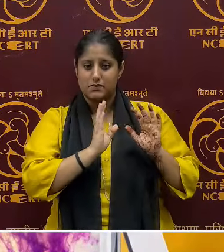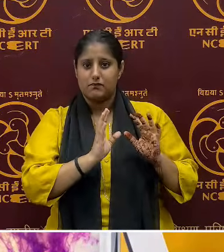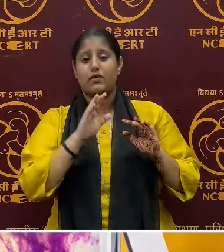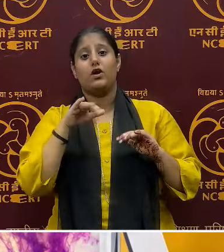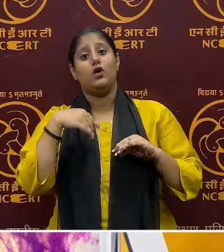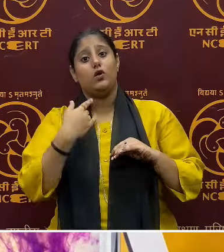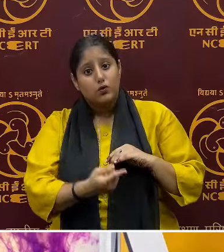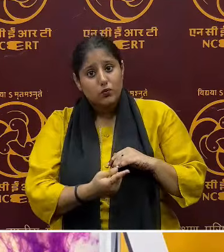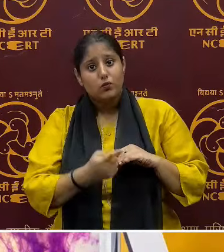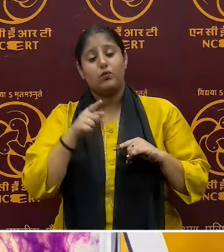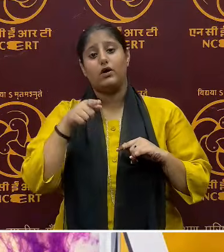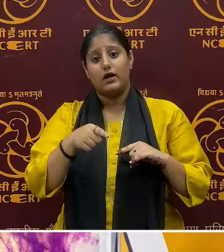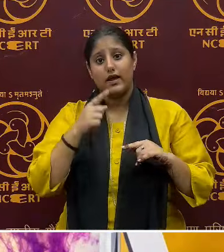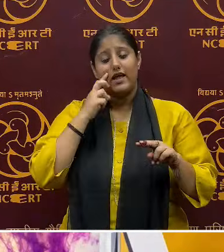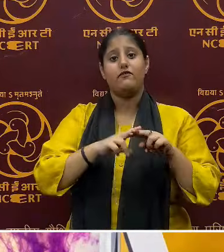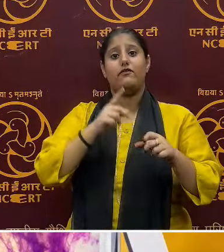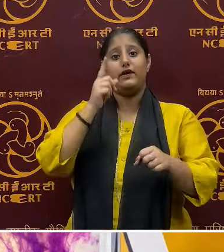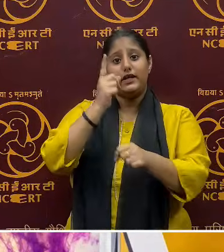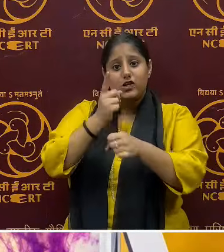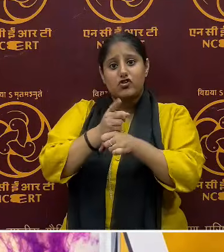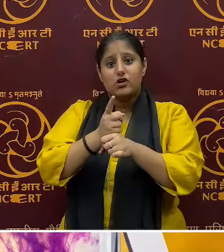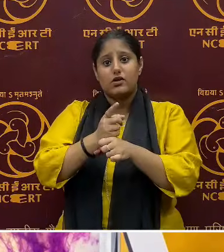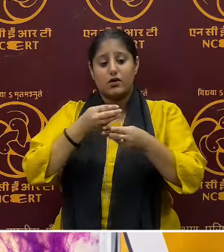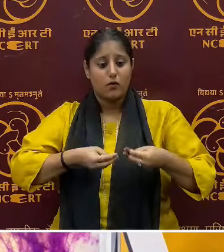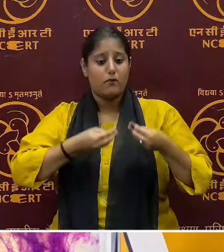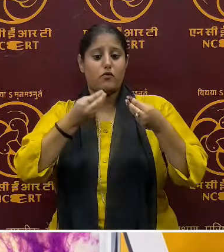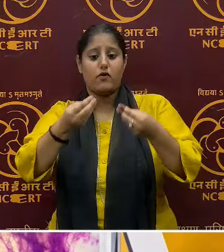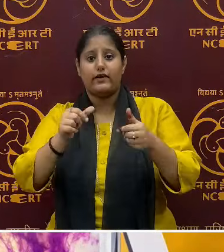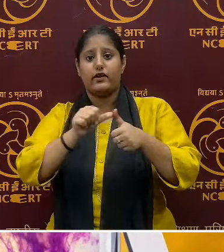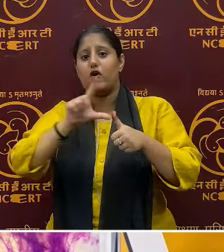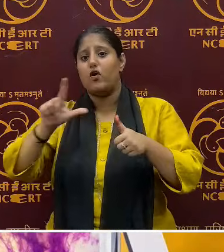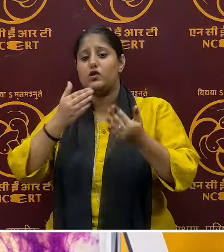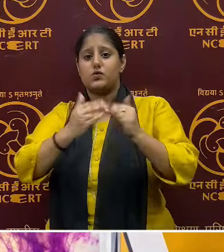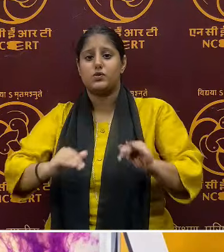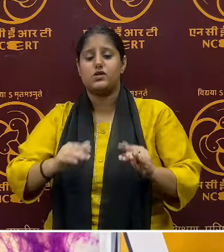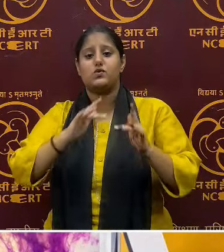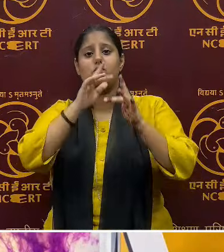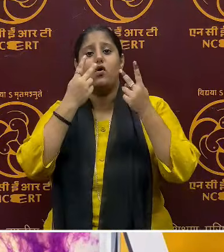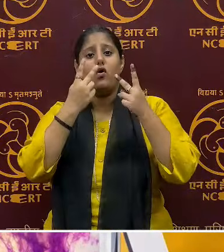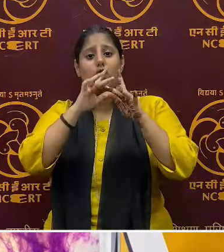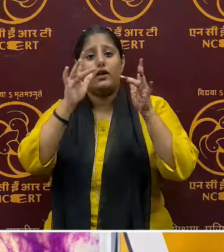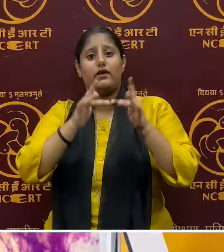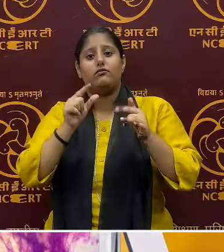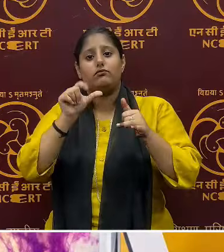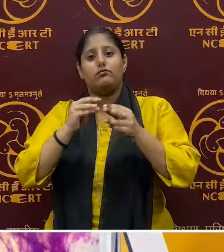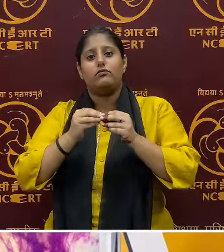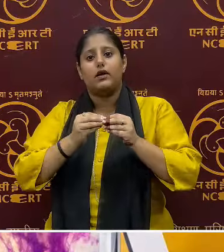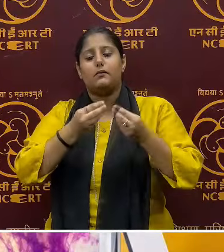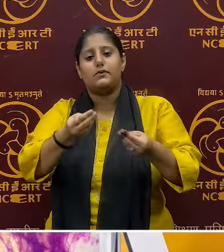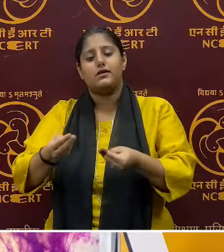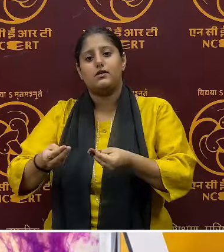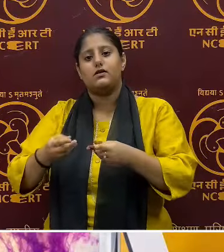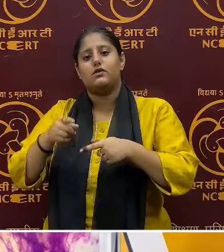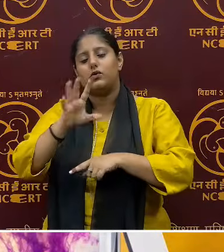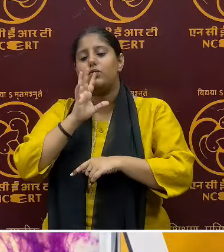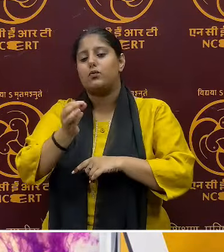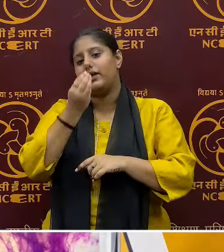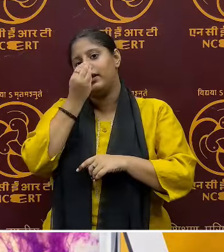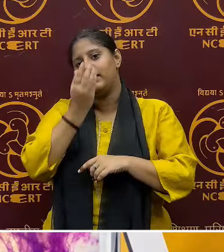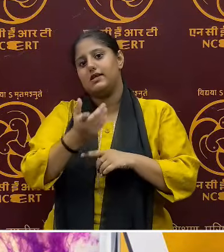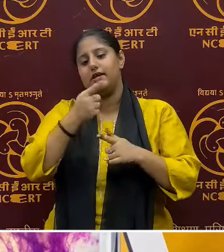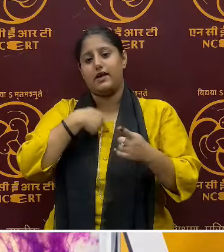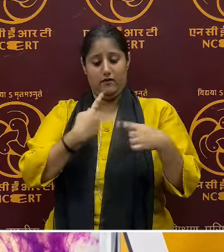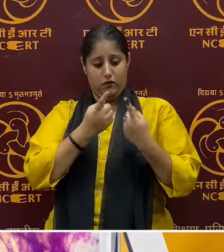In that area, if teacher provide access to all the students of the virtual lab, then it will be very easy for them also,